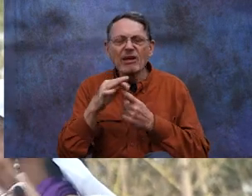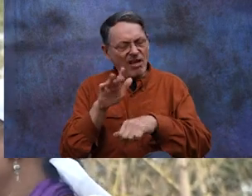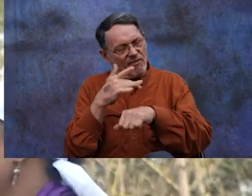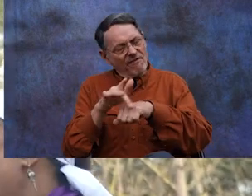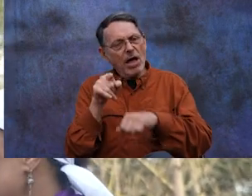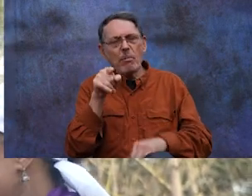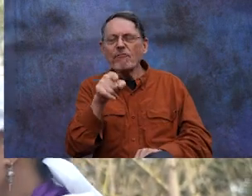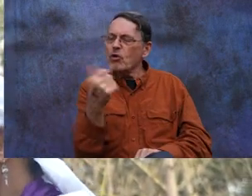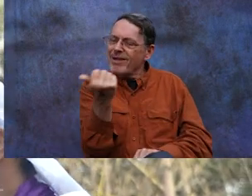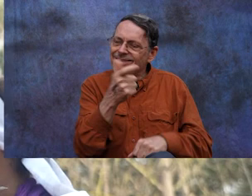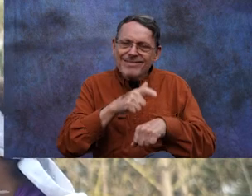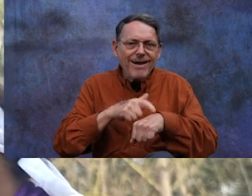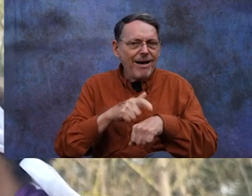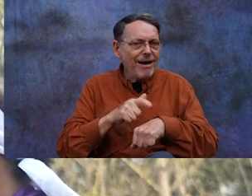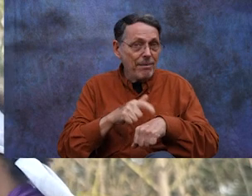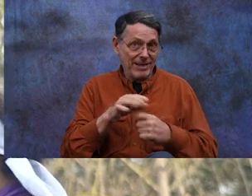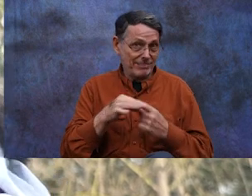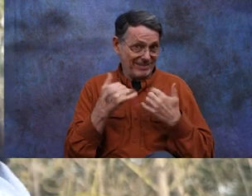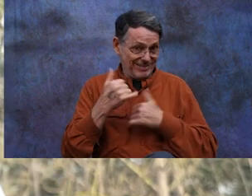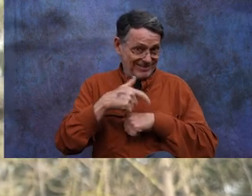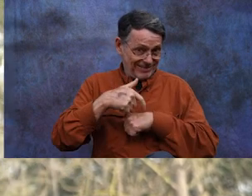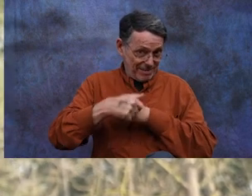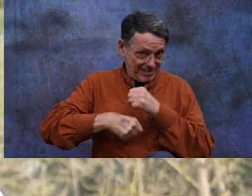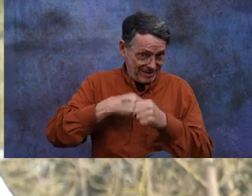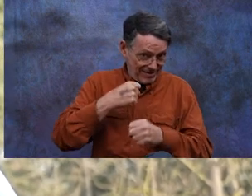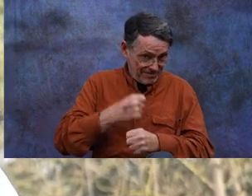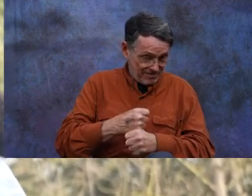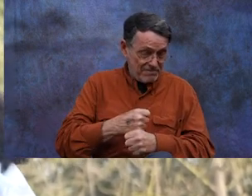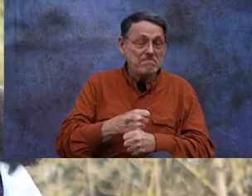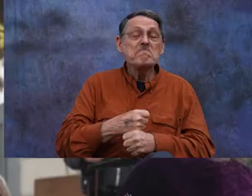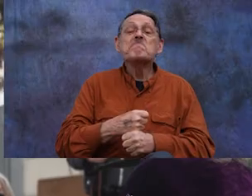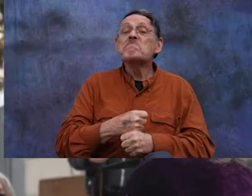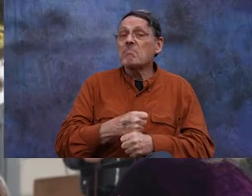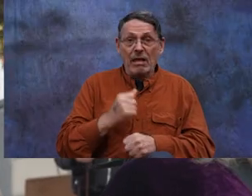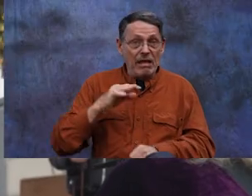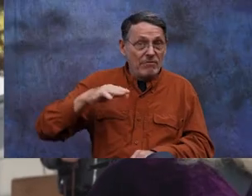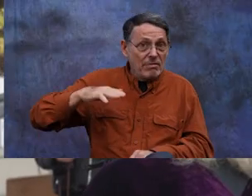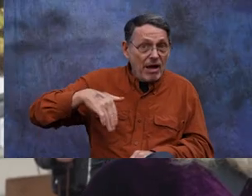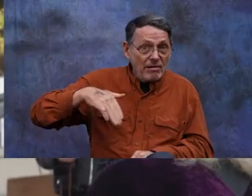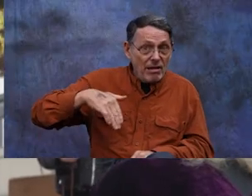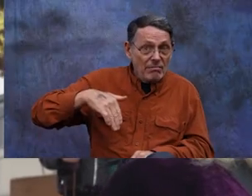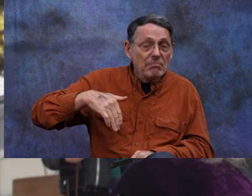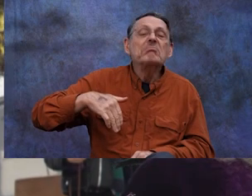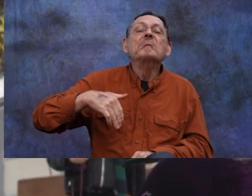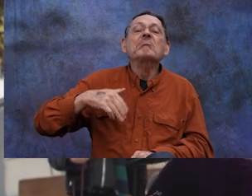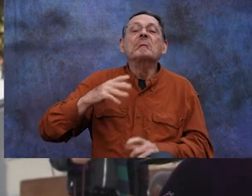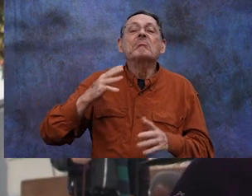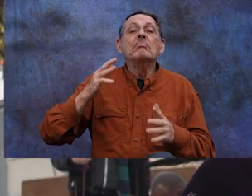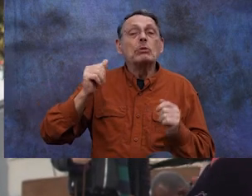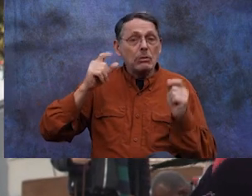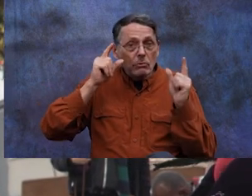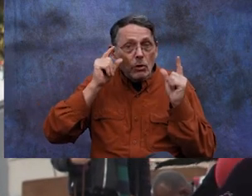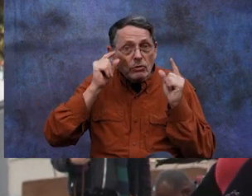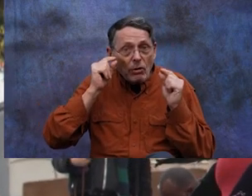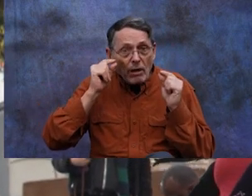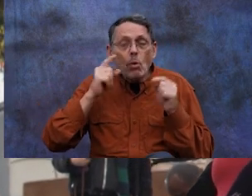at any time, especially this time of the year. So I ask you, if you have not yet done so, to close your eyes,